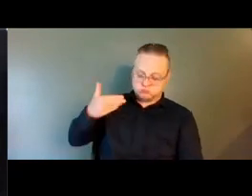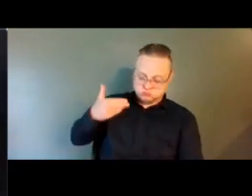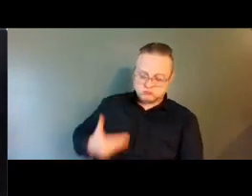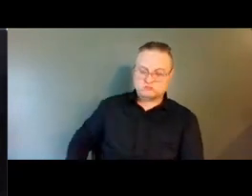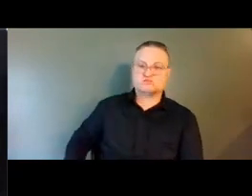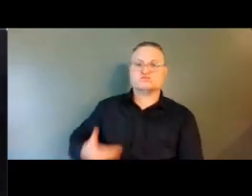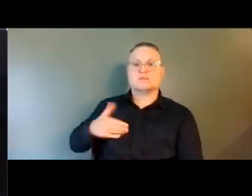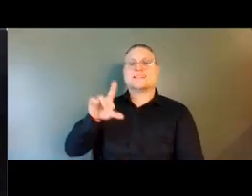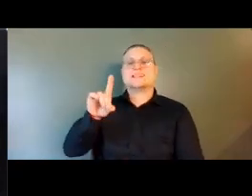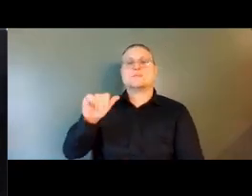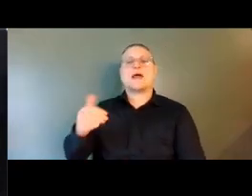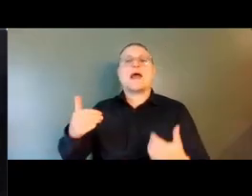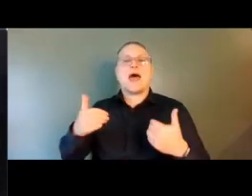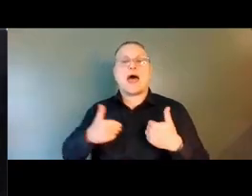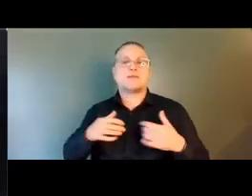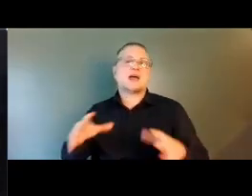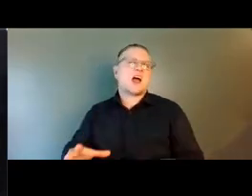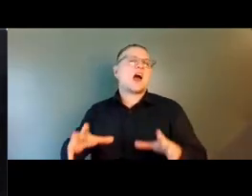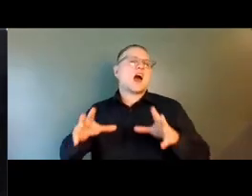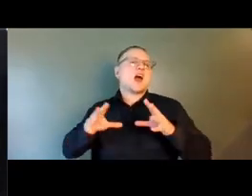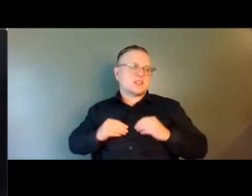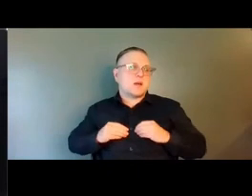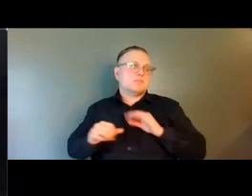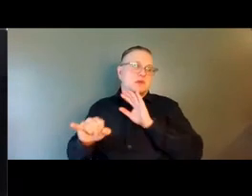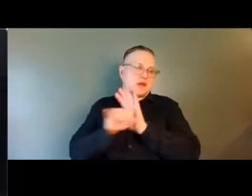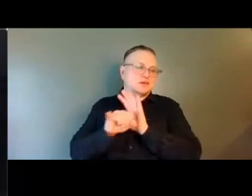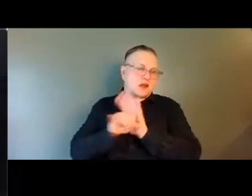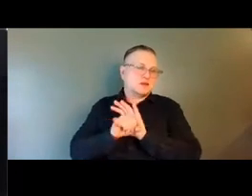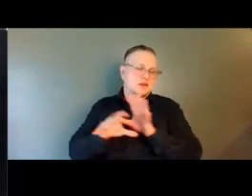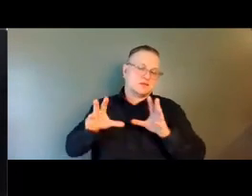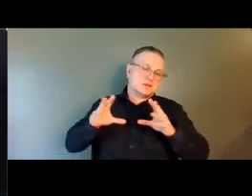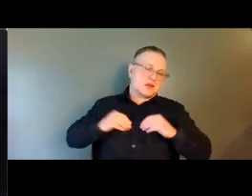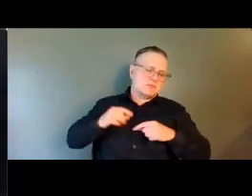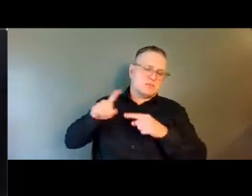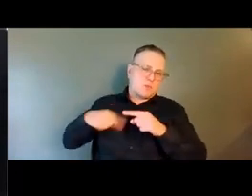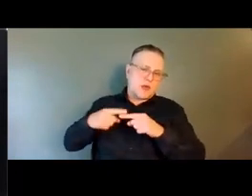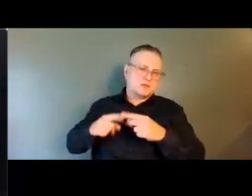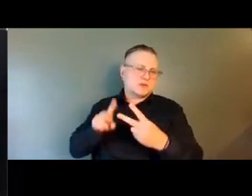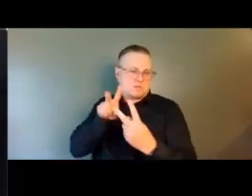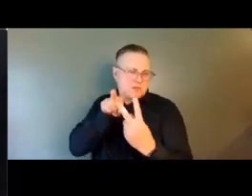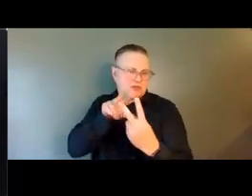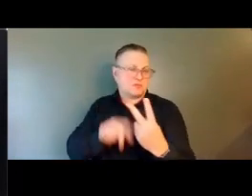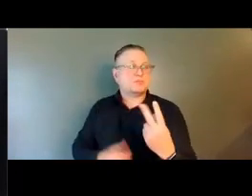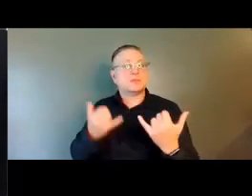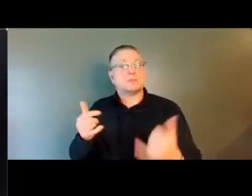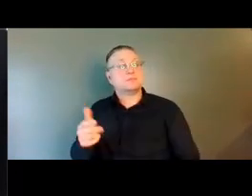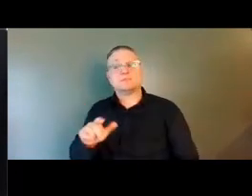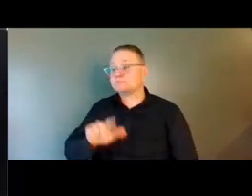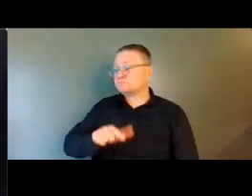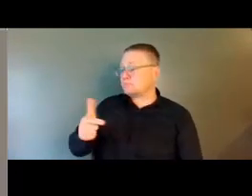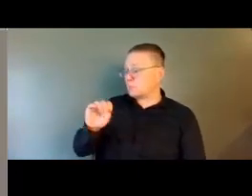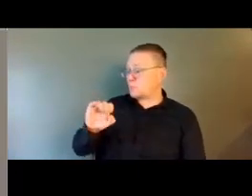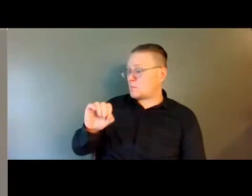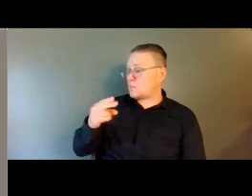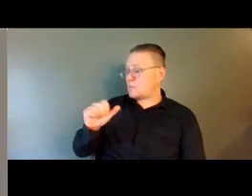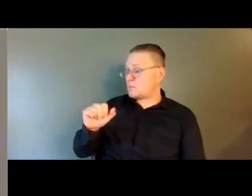with a disability and really grasp that identity? Mohamed, let's start with you. Okay. I